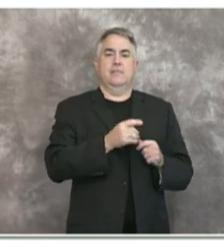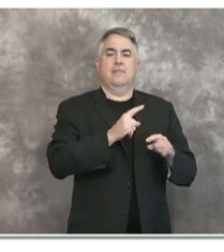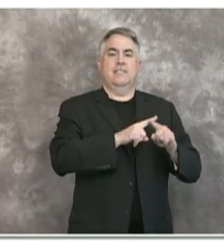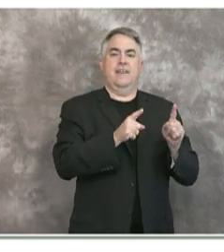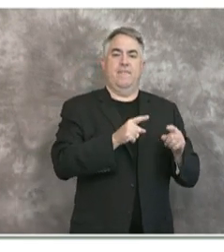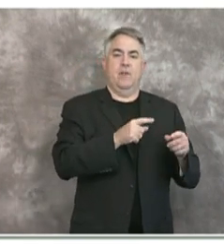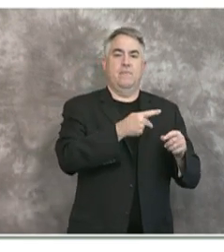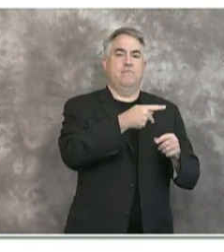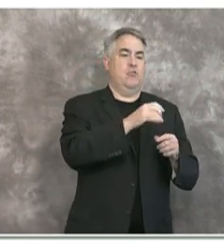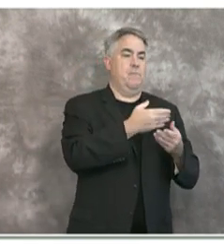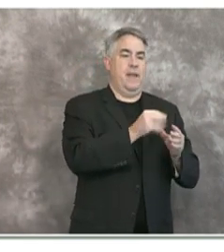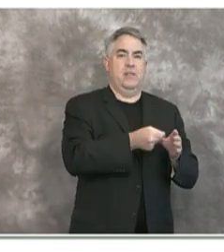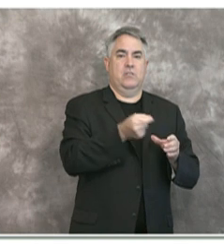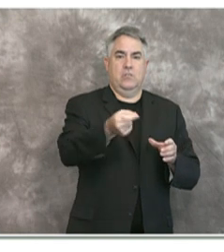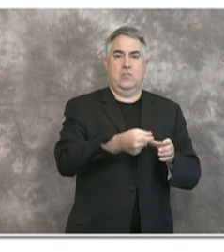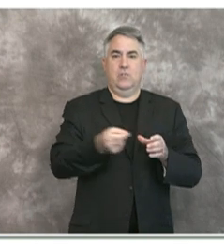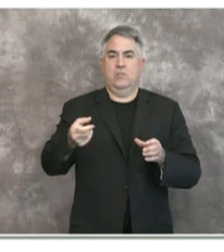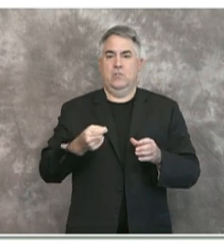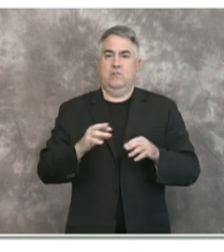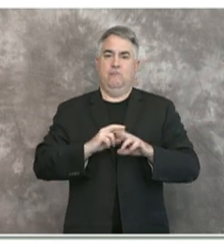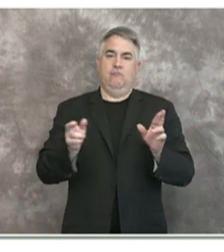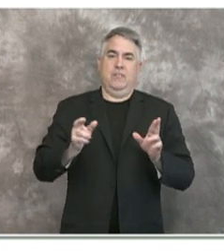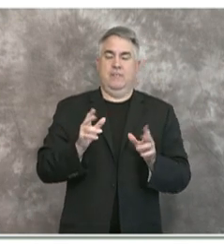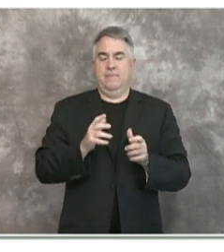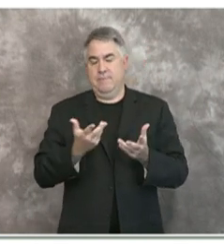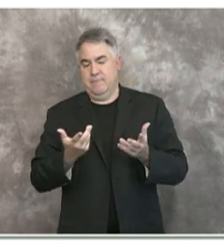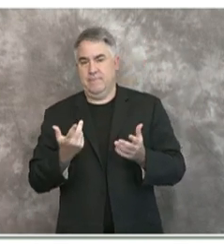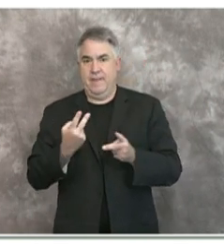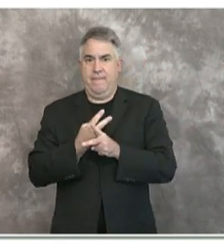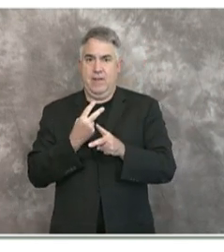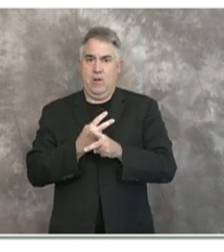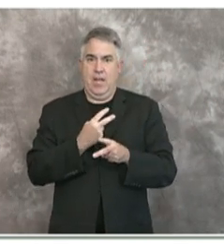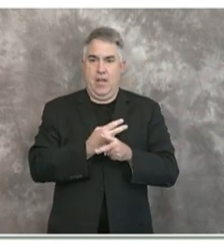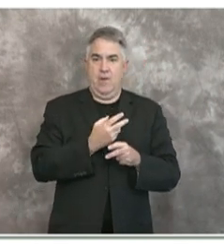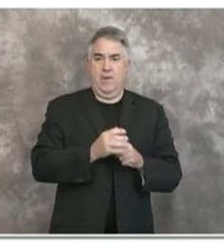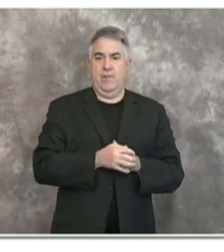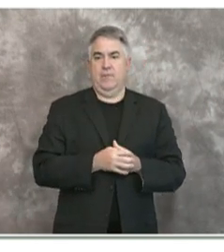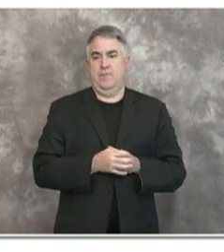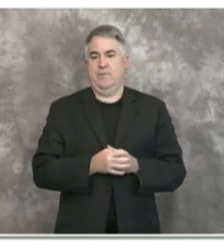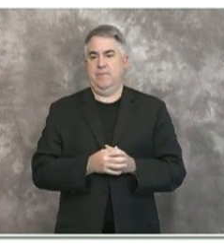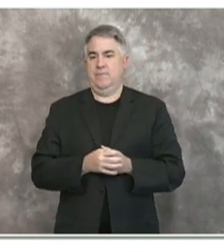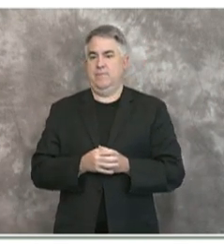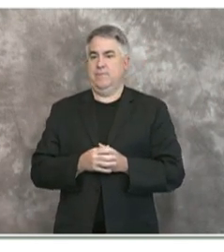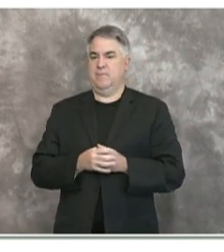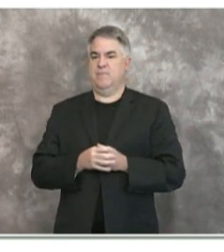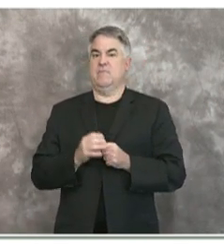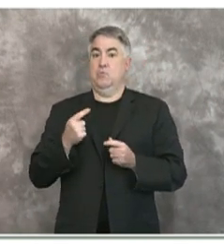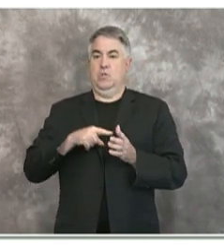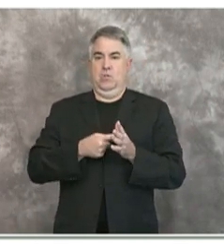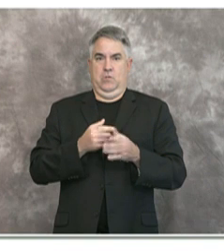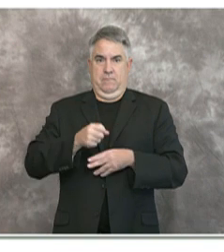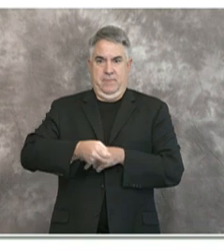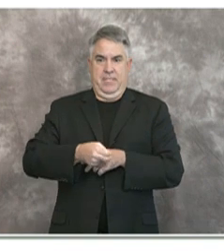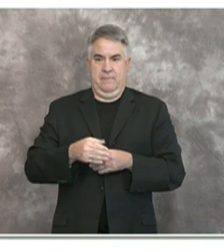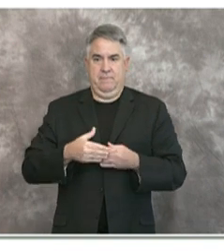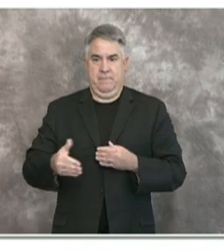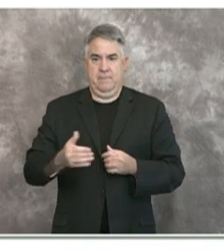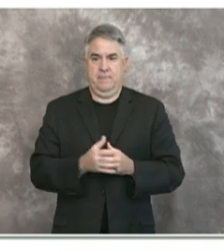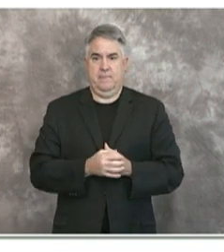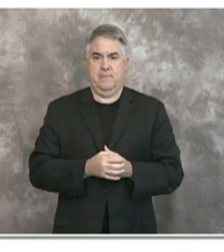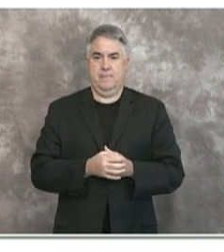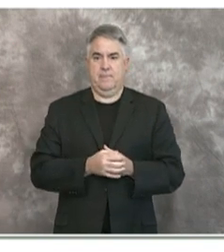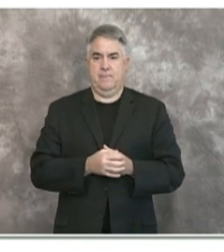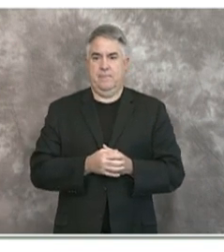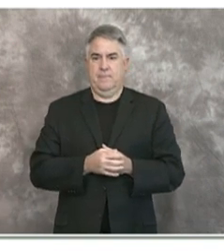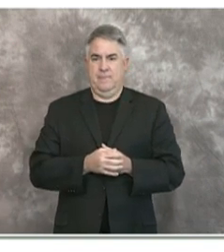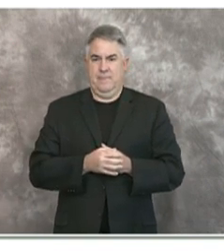changes that we're talking about will be effective as of midnight tonight. We know that practicing and sharing your faith is